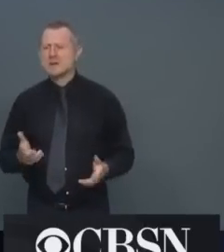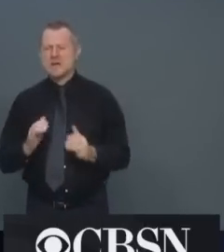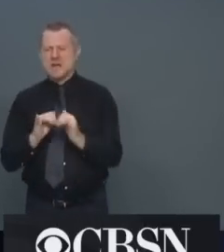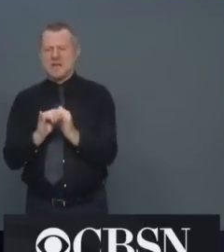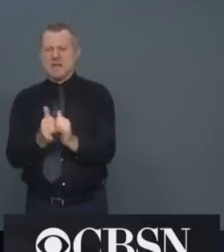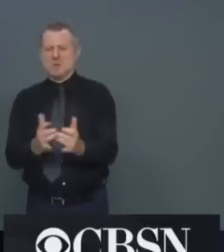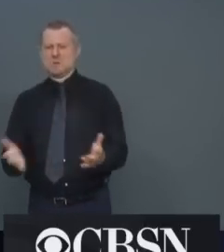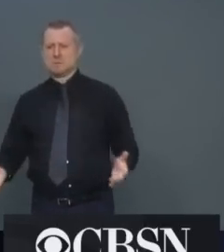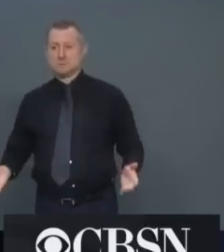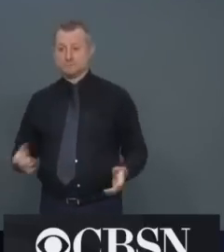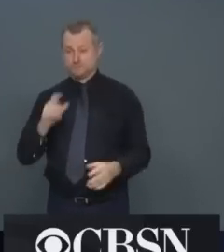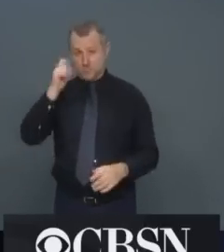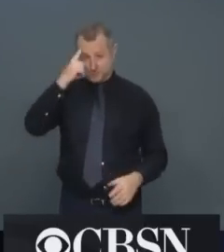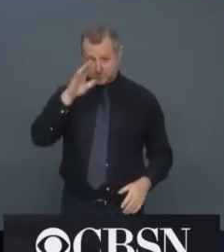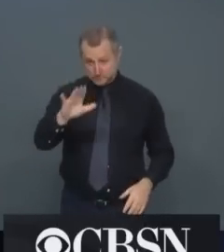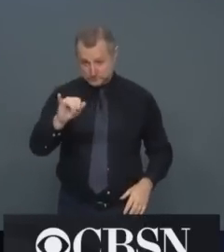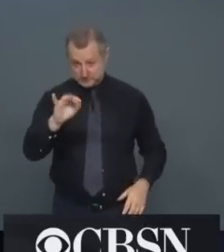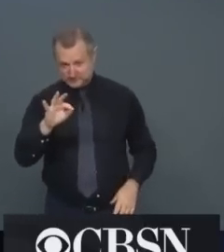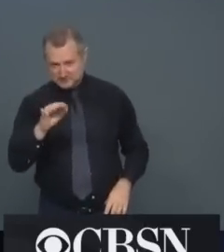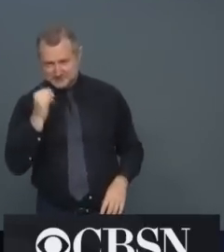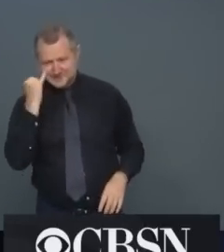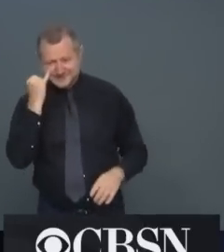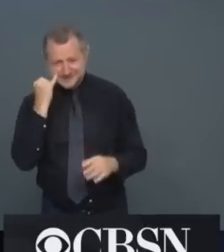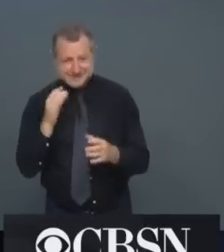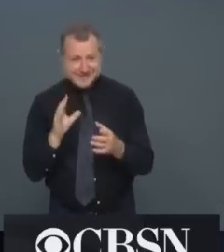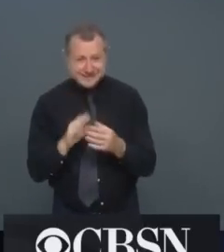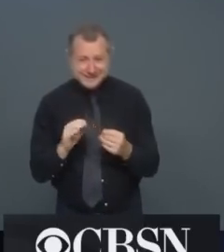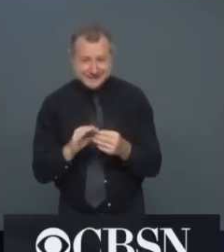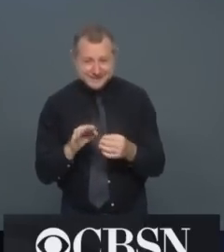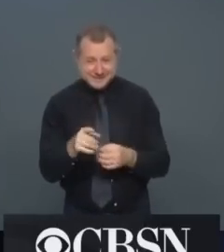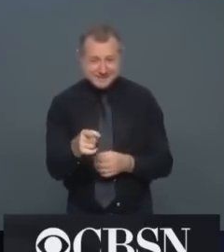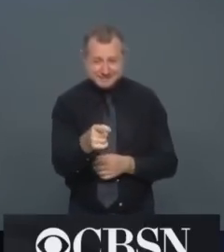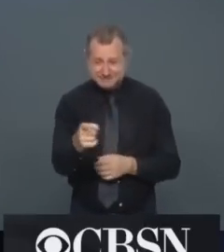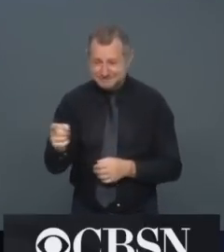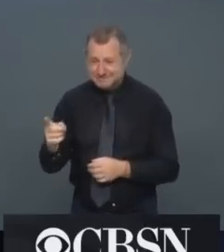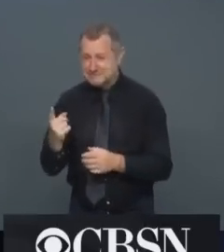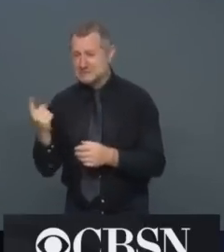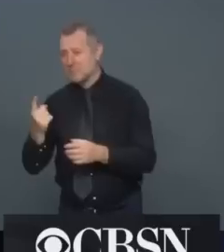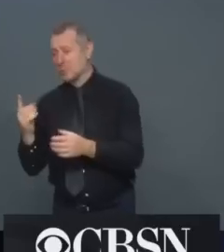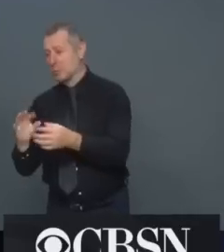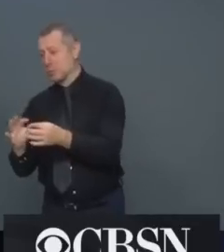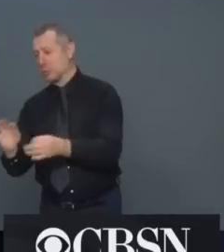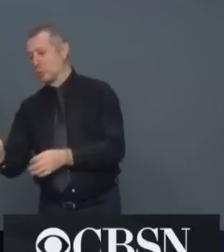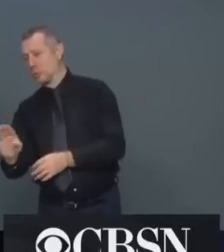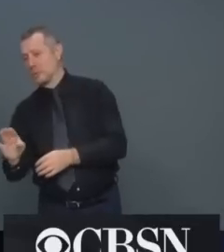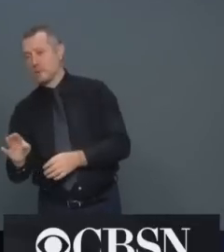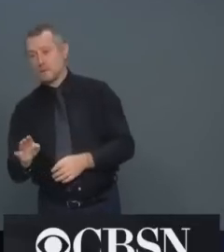was true, what you said, if somebody said that to you,